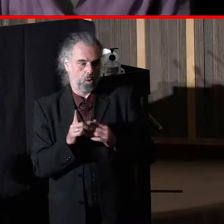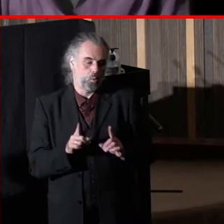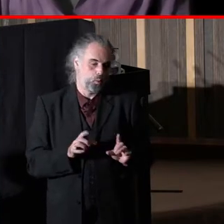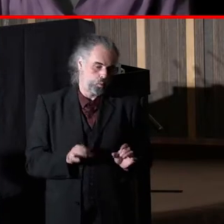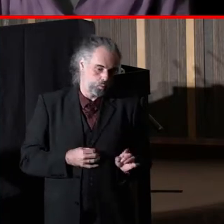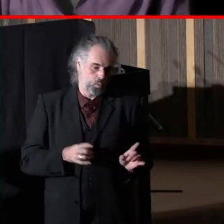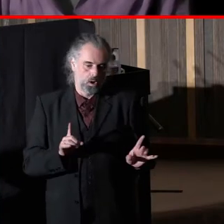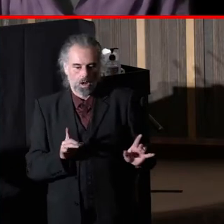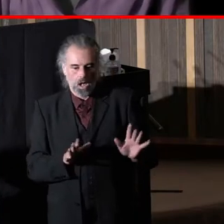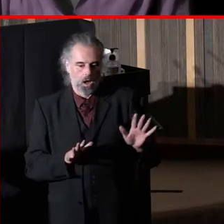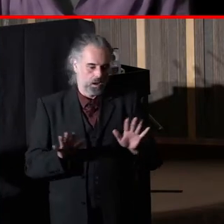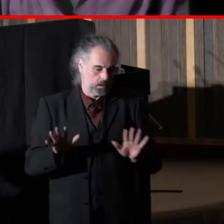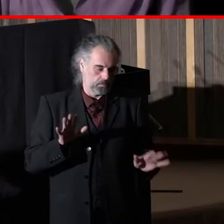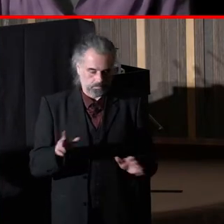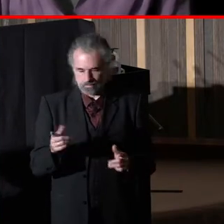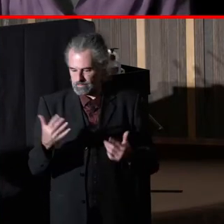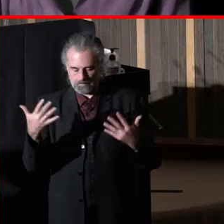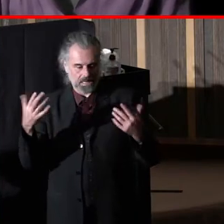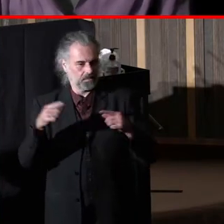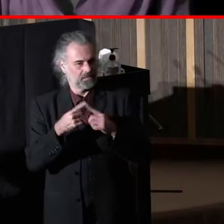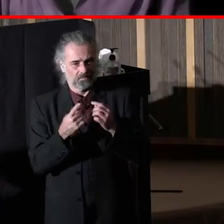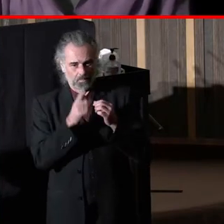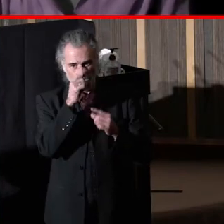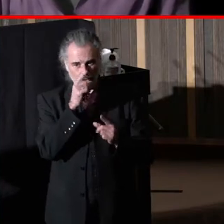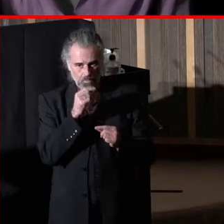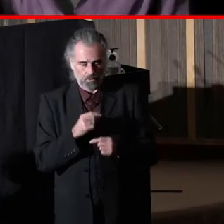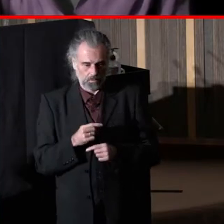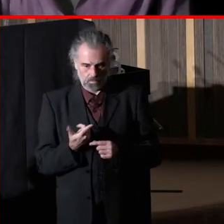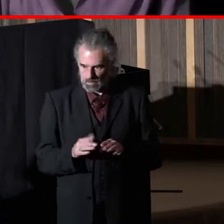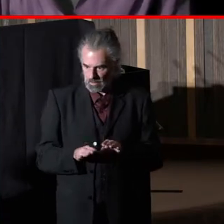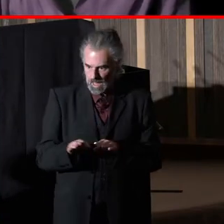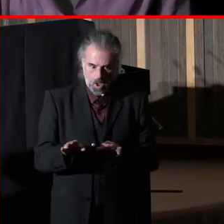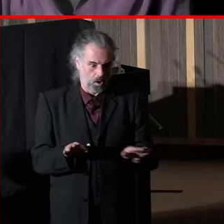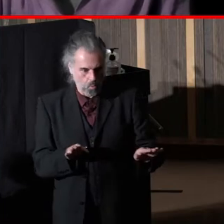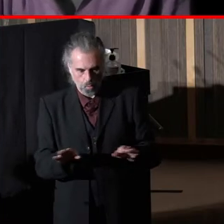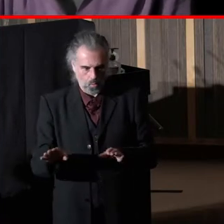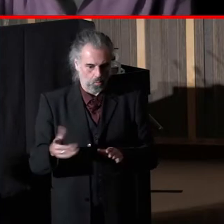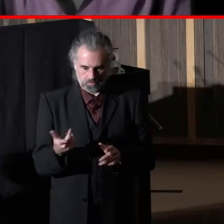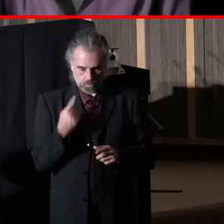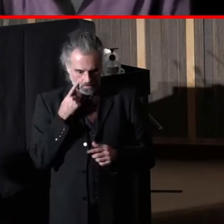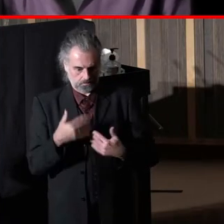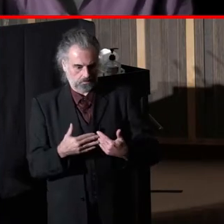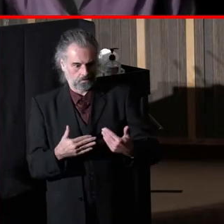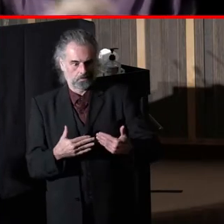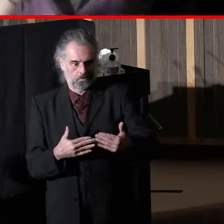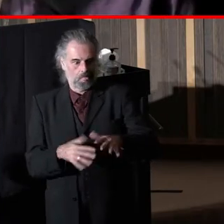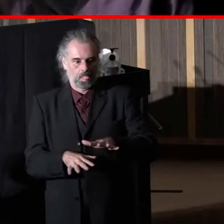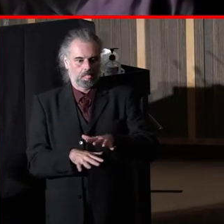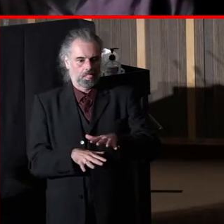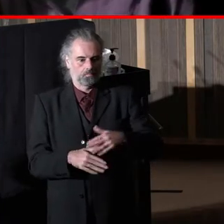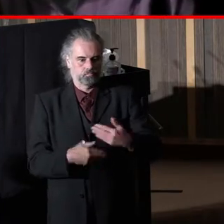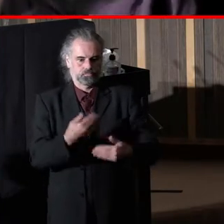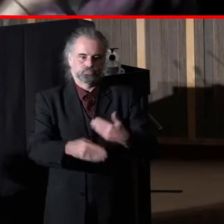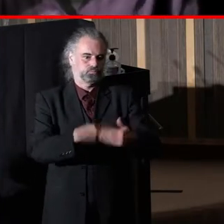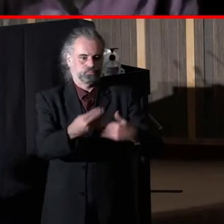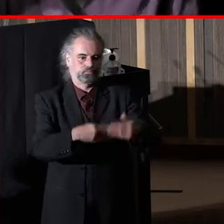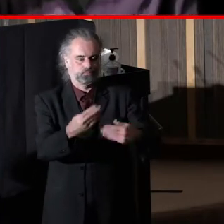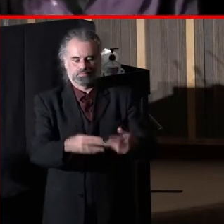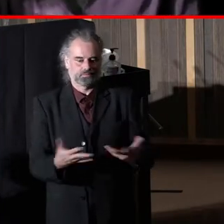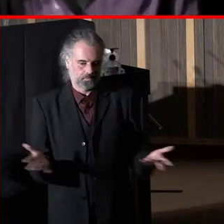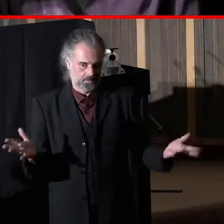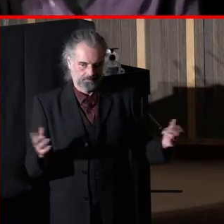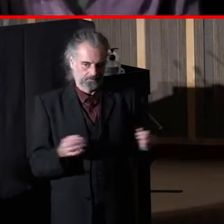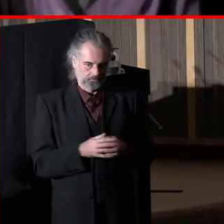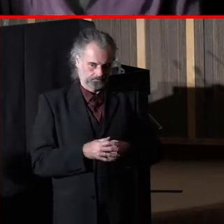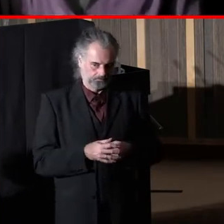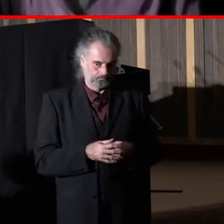that? Oh, that could happen. But I think there should be a step there, but wait, no, that could happen. And it was just, yeah, that kind of spiral was